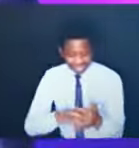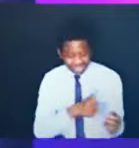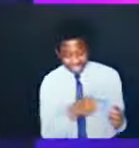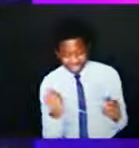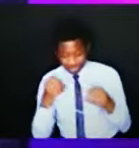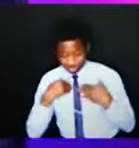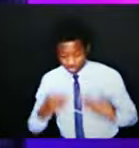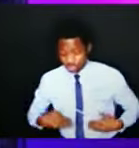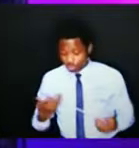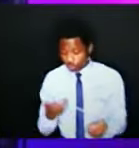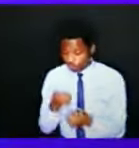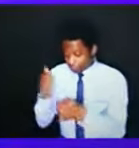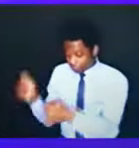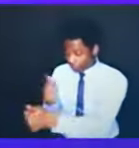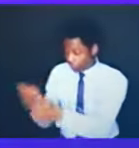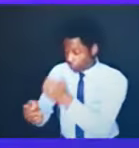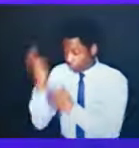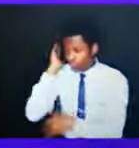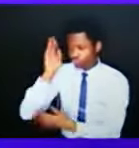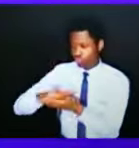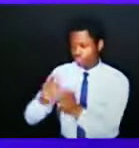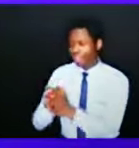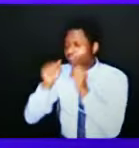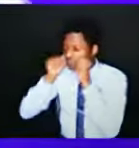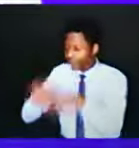blessed. Now, when He